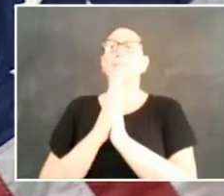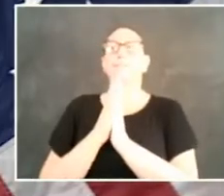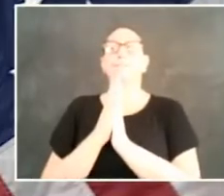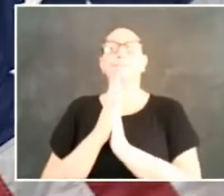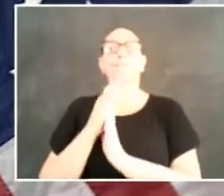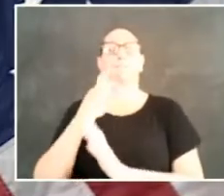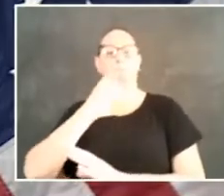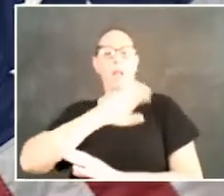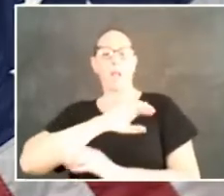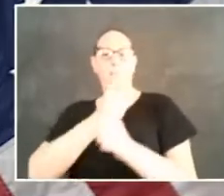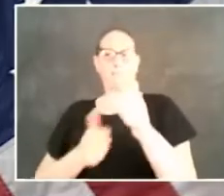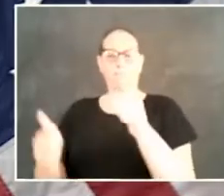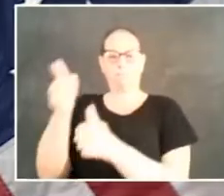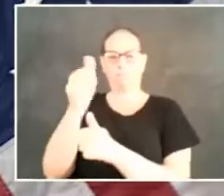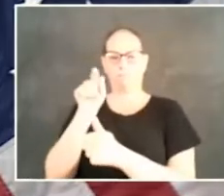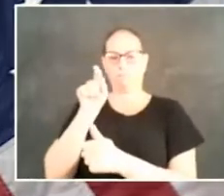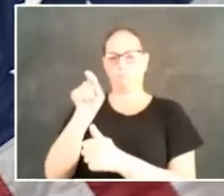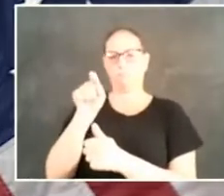things. One,